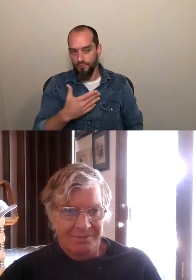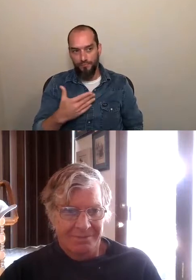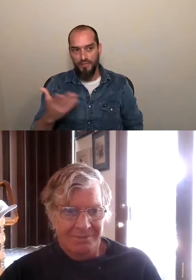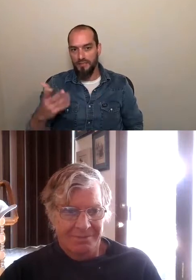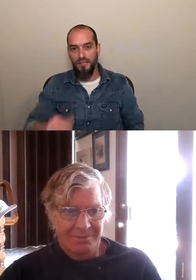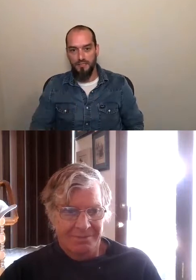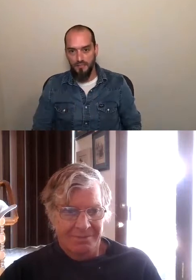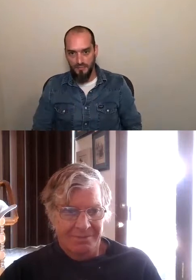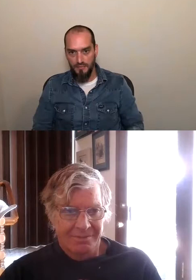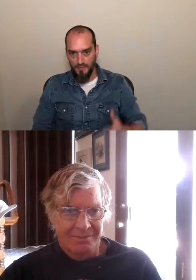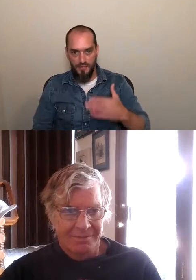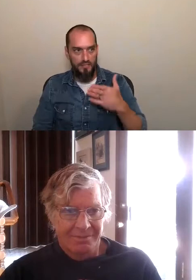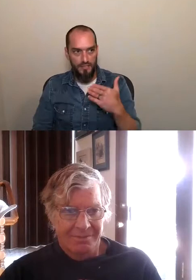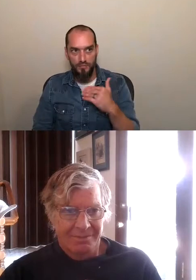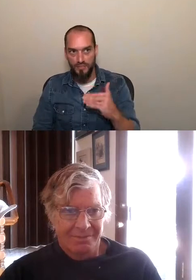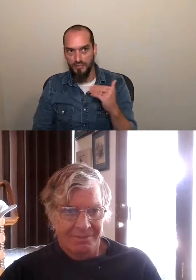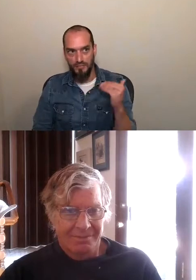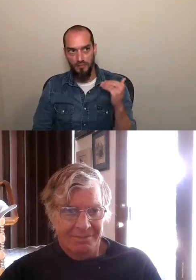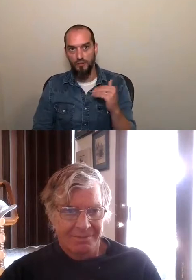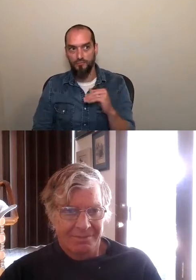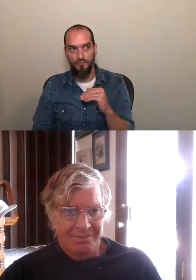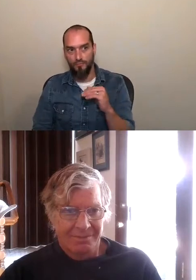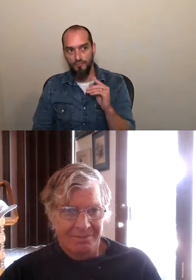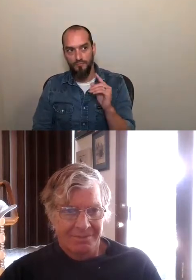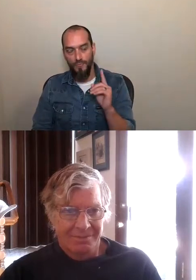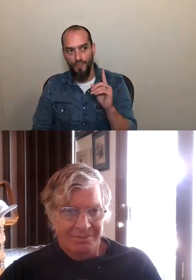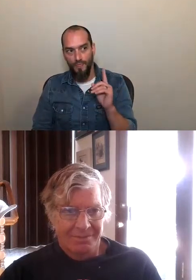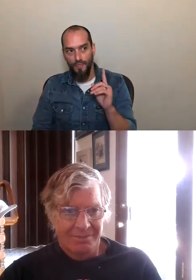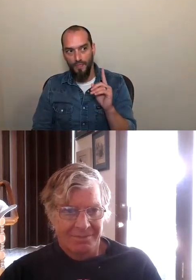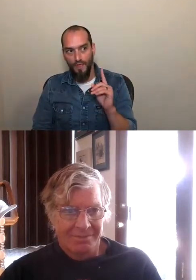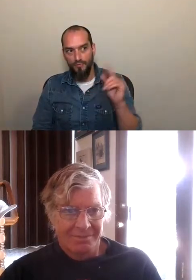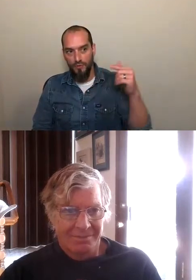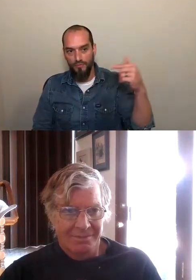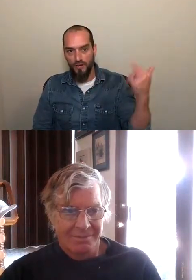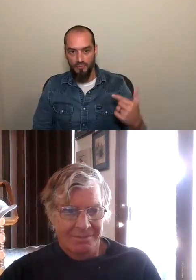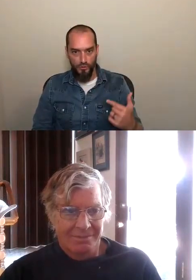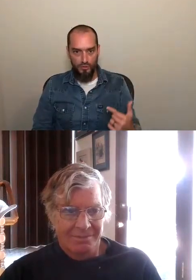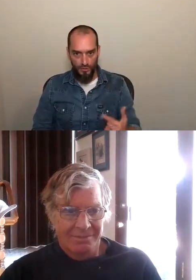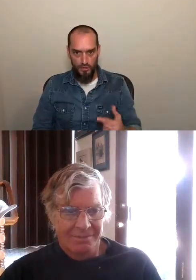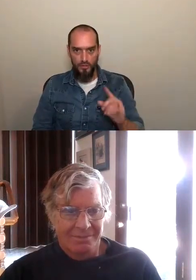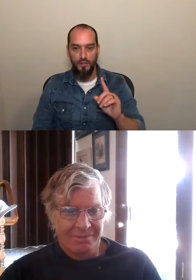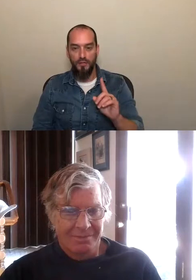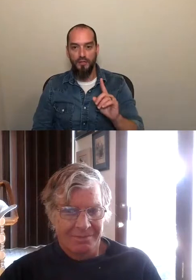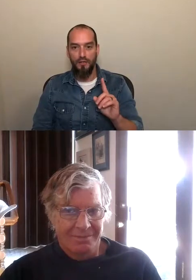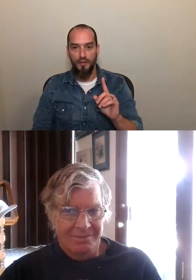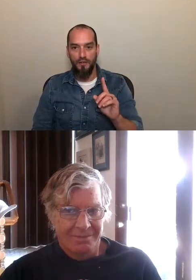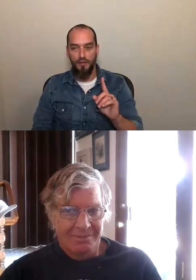Think of being in Texas. Let's say this for Texas alone. If you have air infiltration